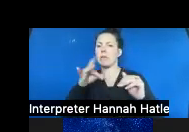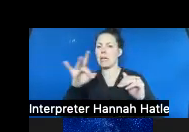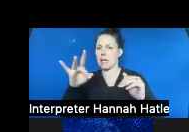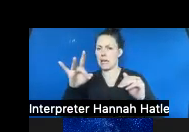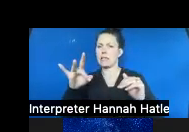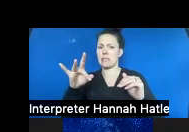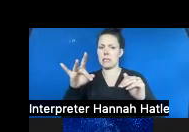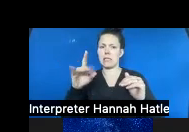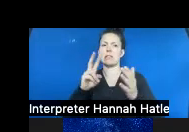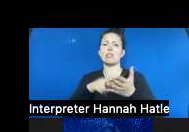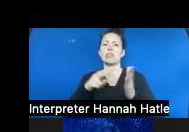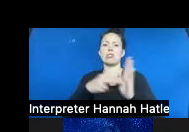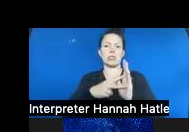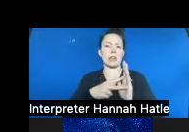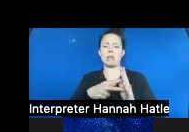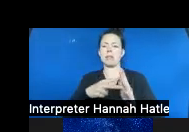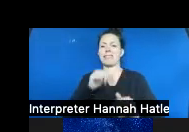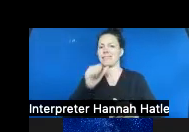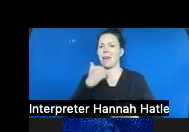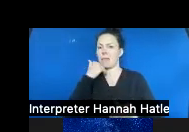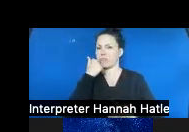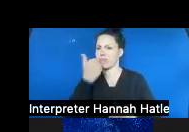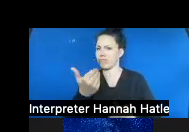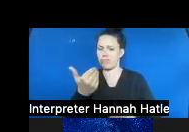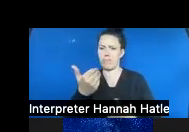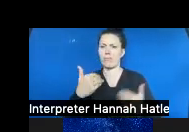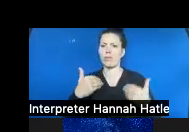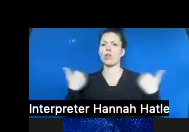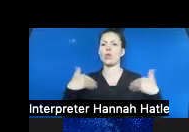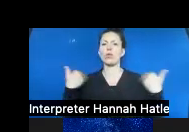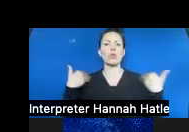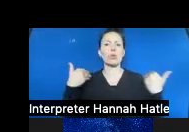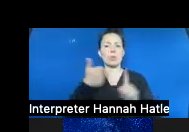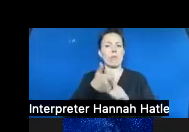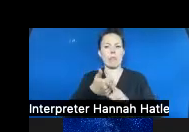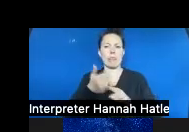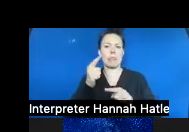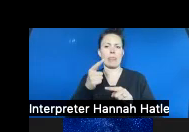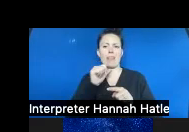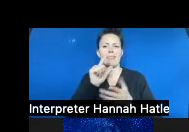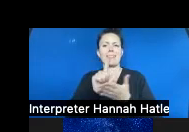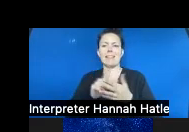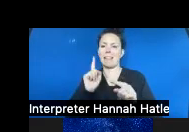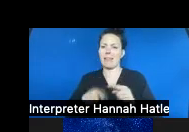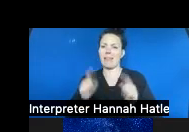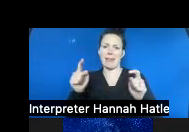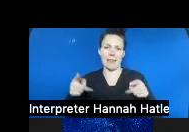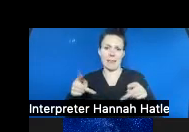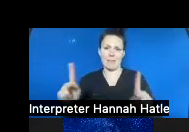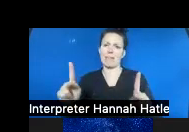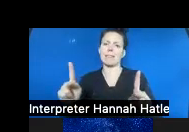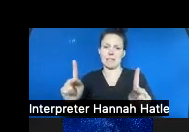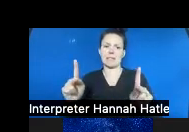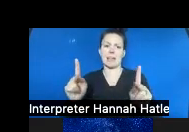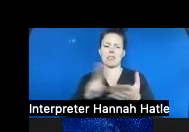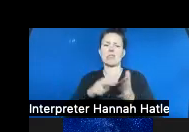it's trafficking, it's not prostitution, because youth cannot consent. So we'll get into that with Safe Harbor as